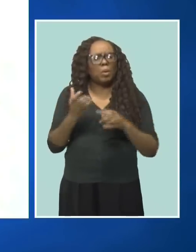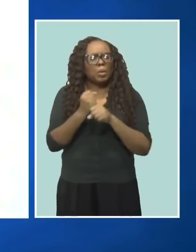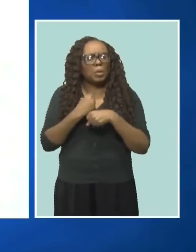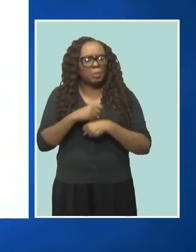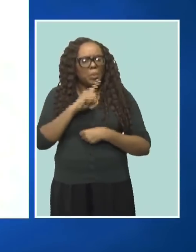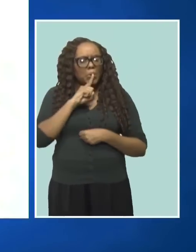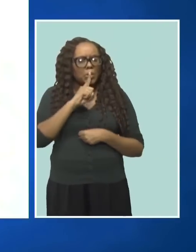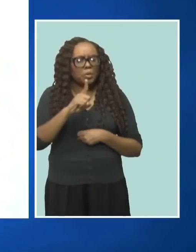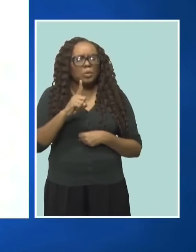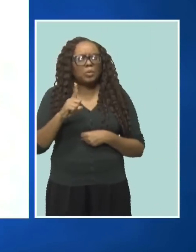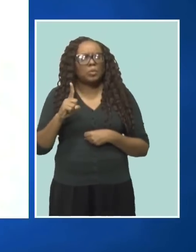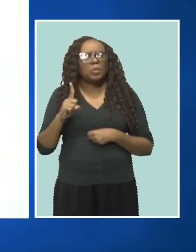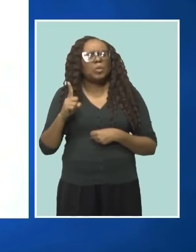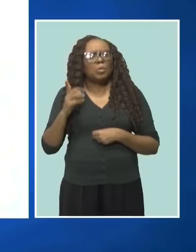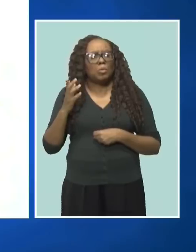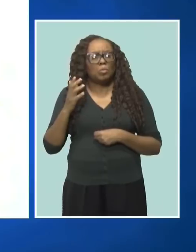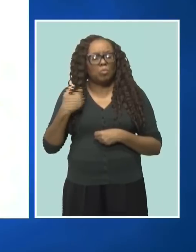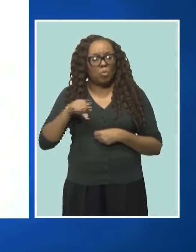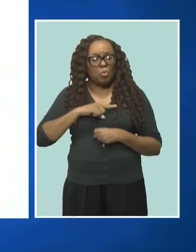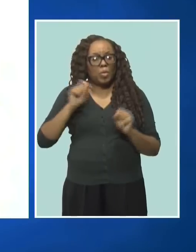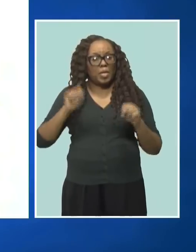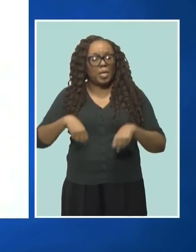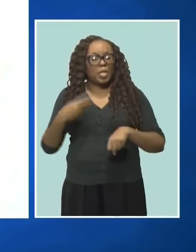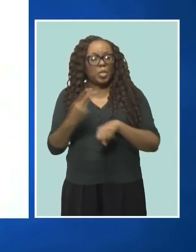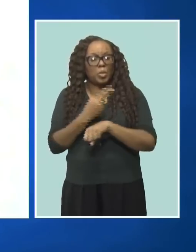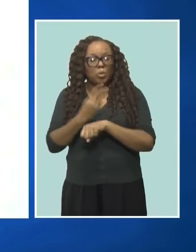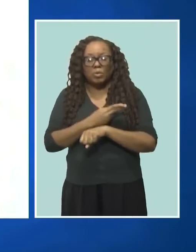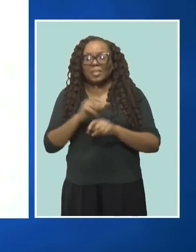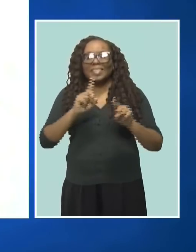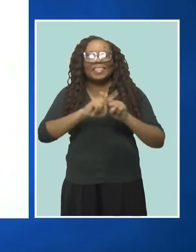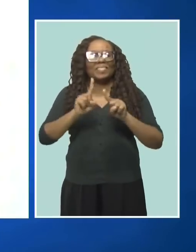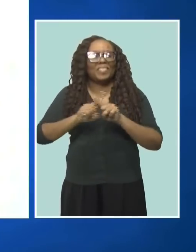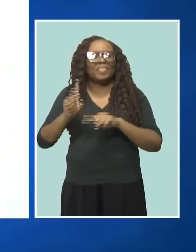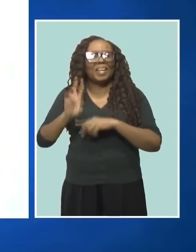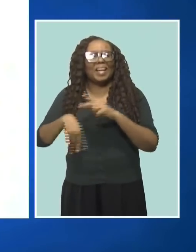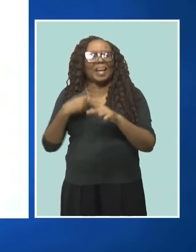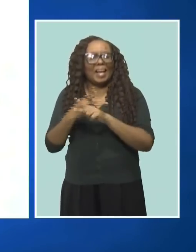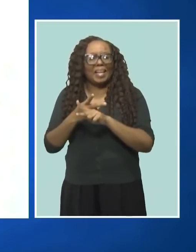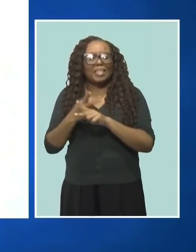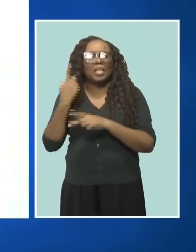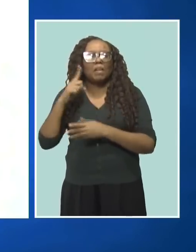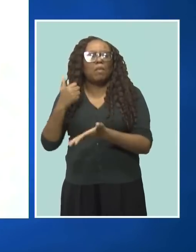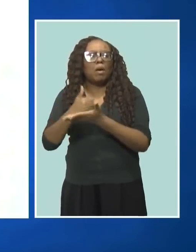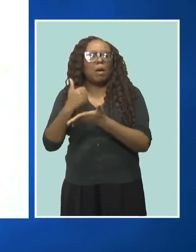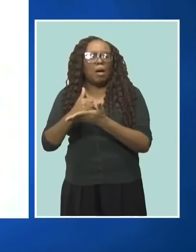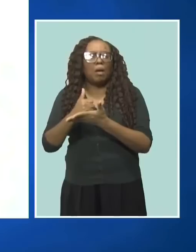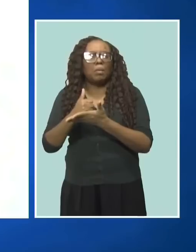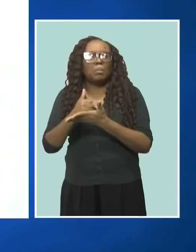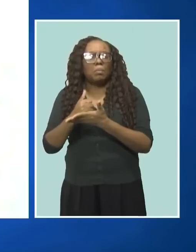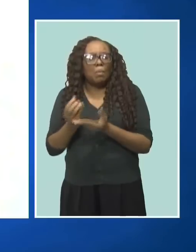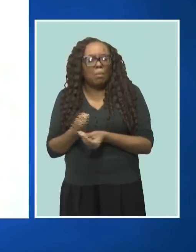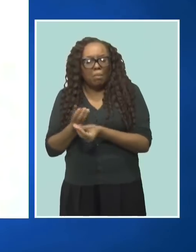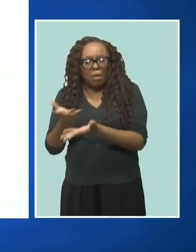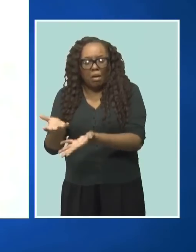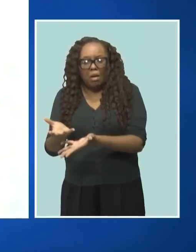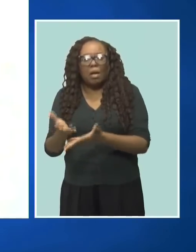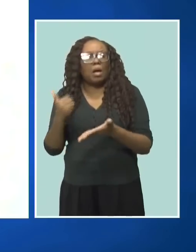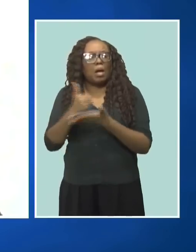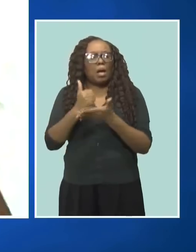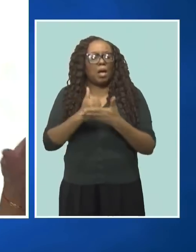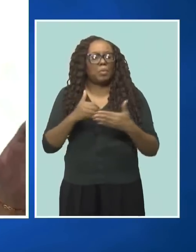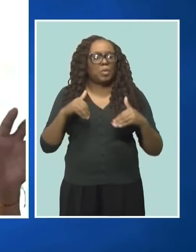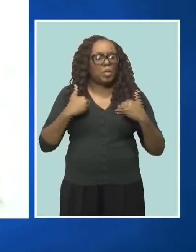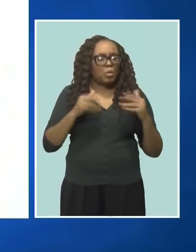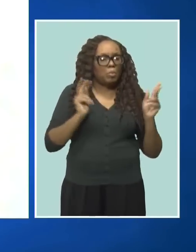then be transformed into animal feed at a much lower cost, and that can help youth and women in